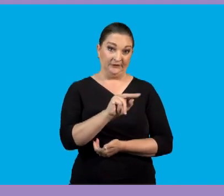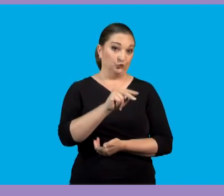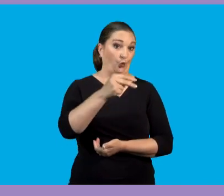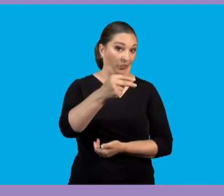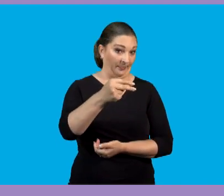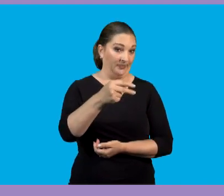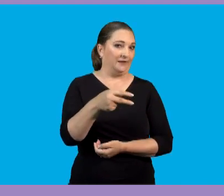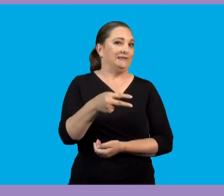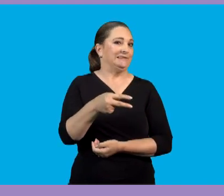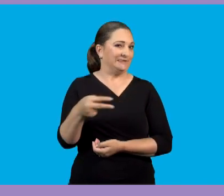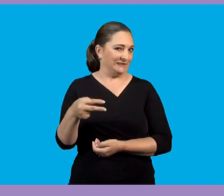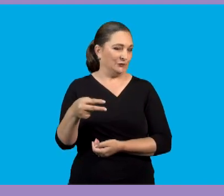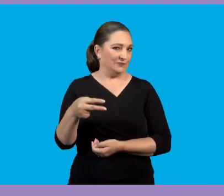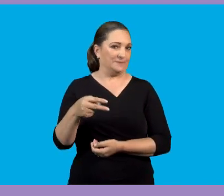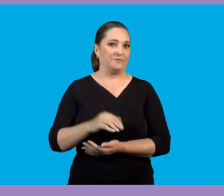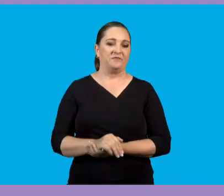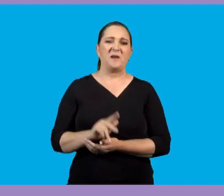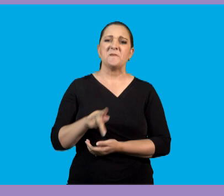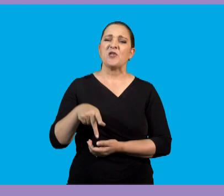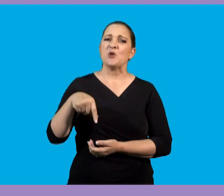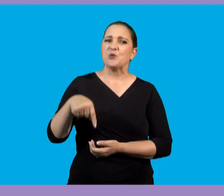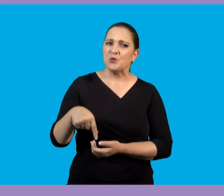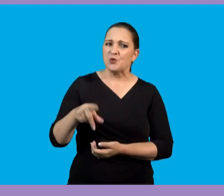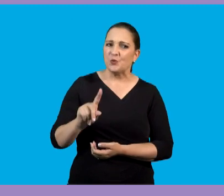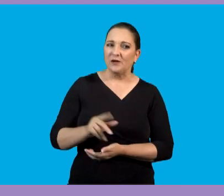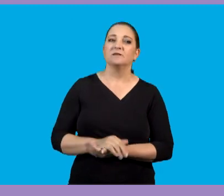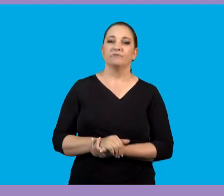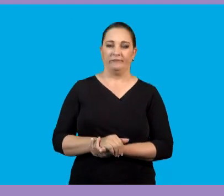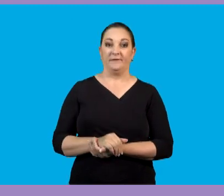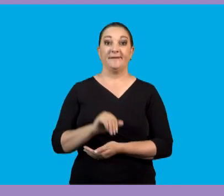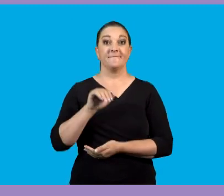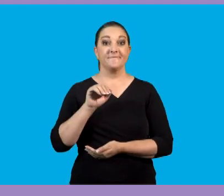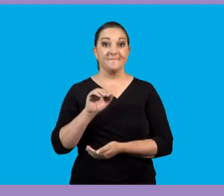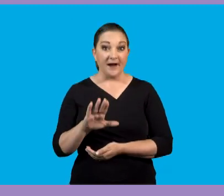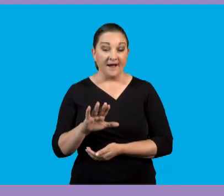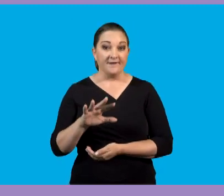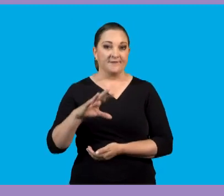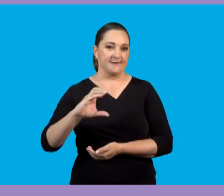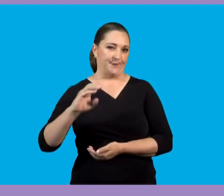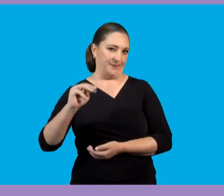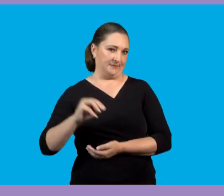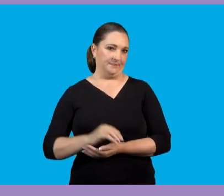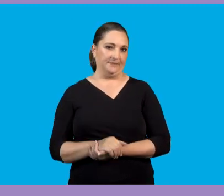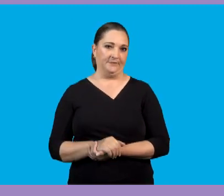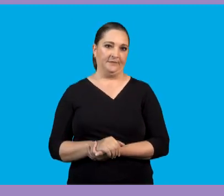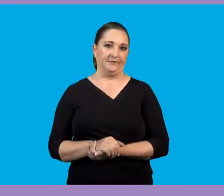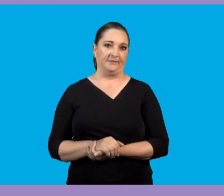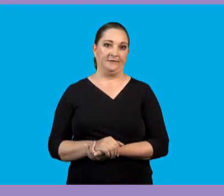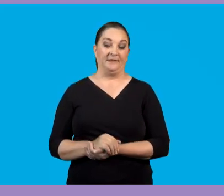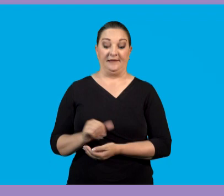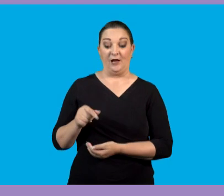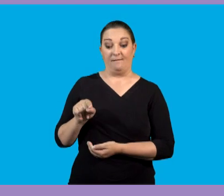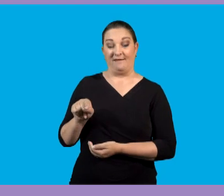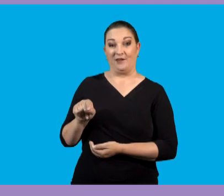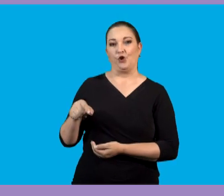squared. And we have PQ as 5 centimeters, and we're going to square that,